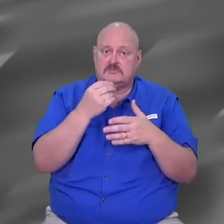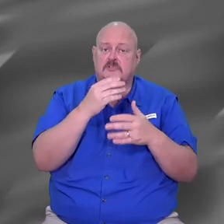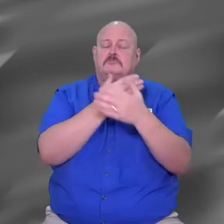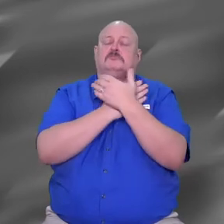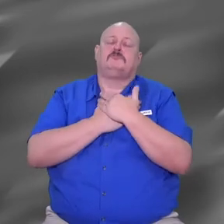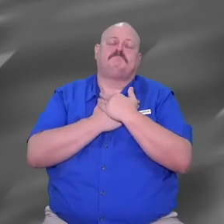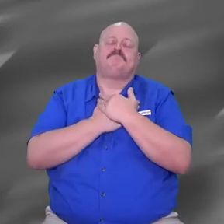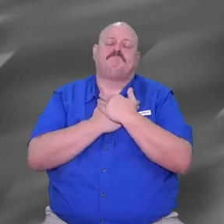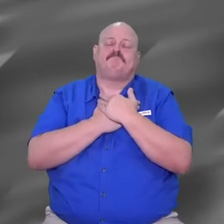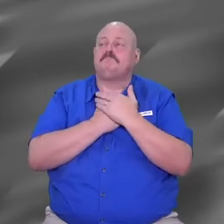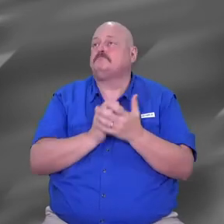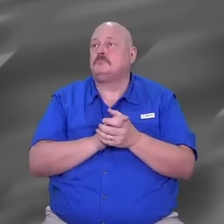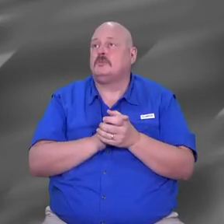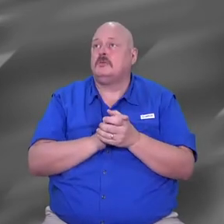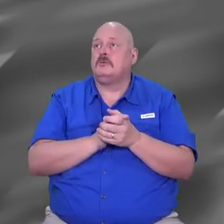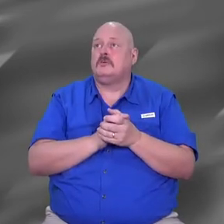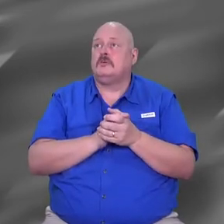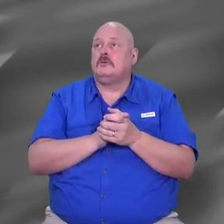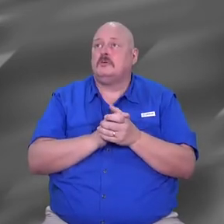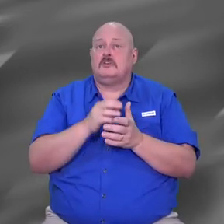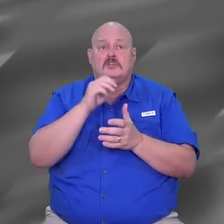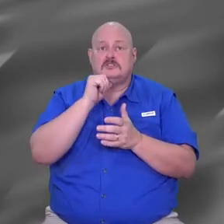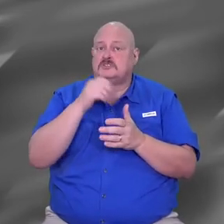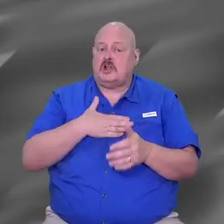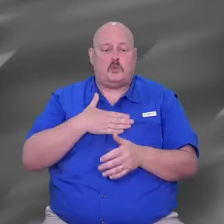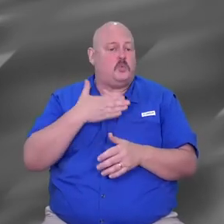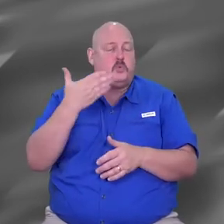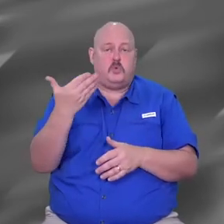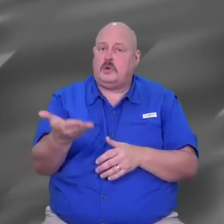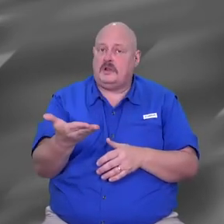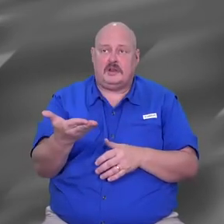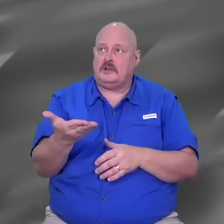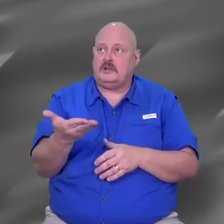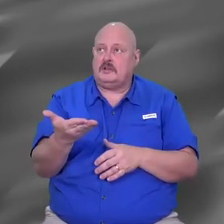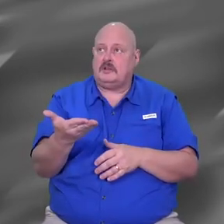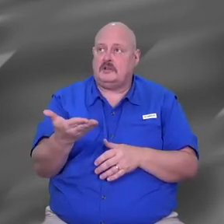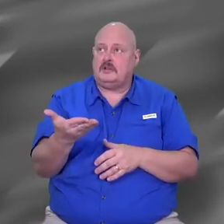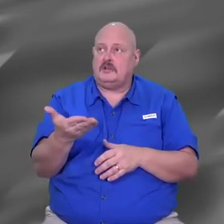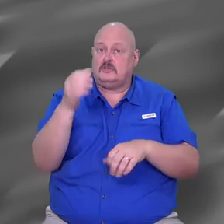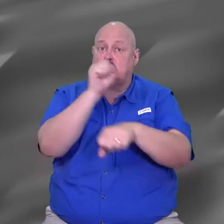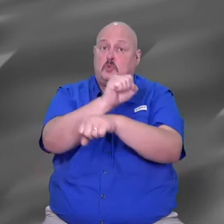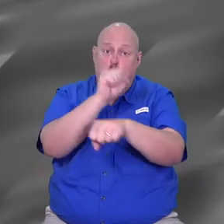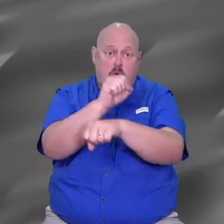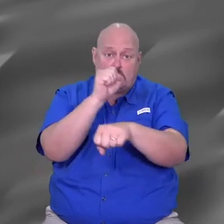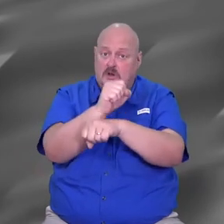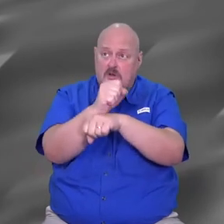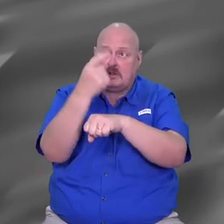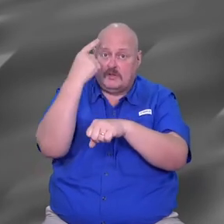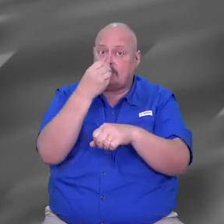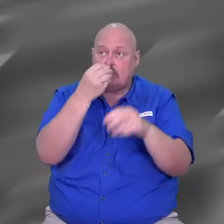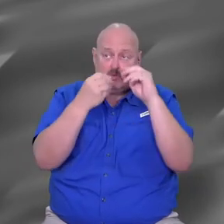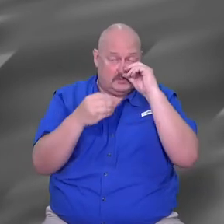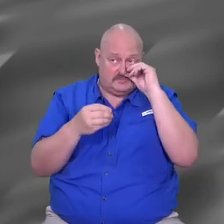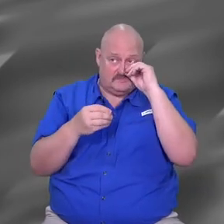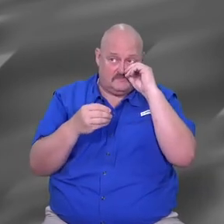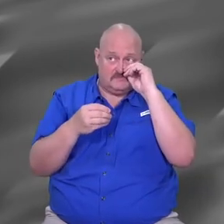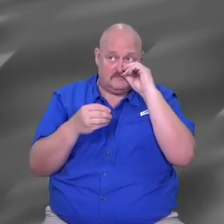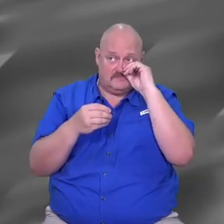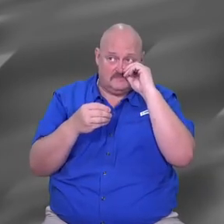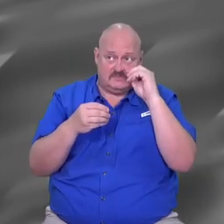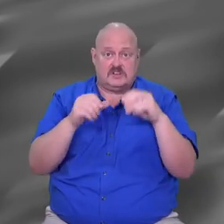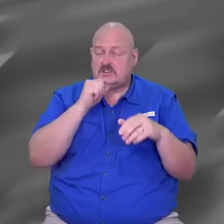hands, that they're not willing to labor for their food.